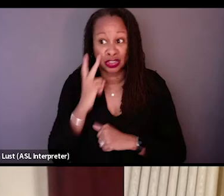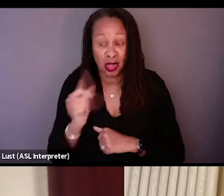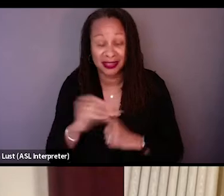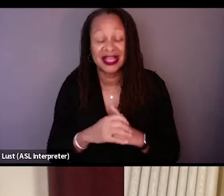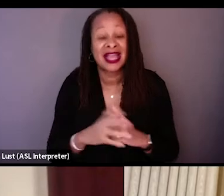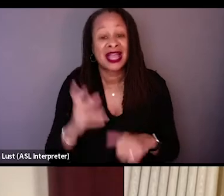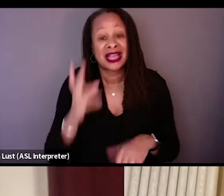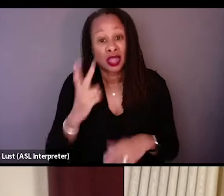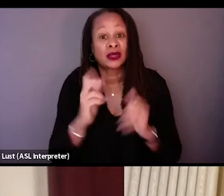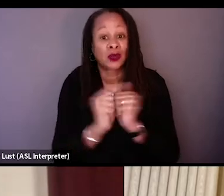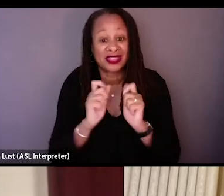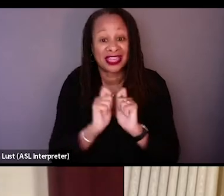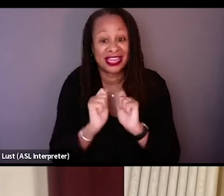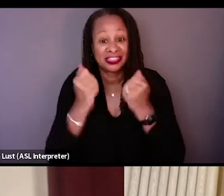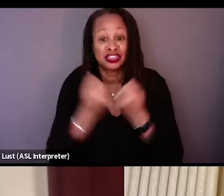and were able to,